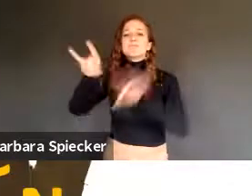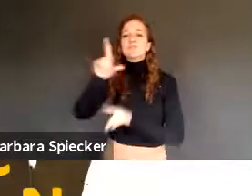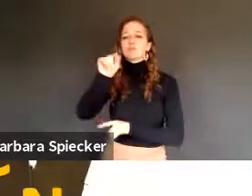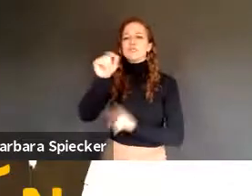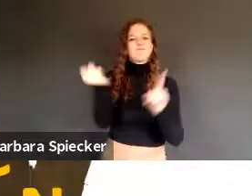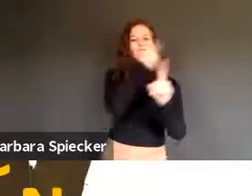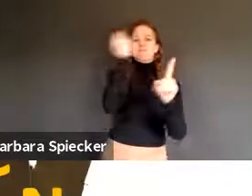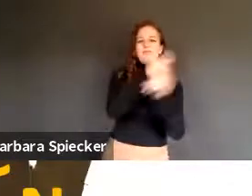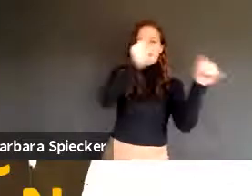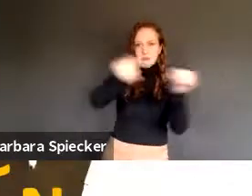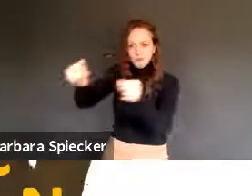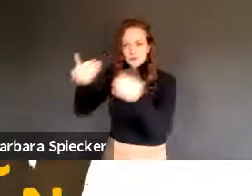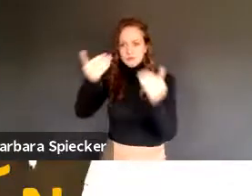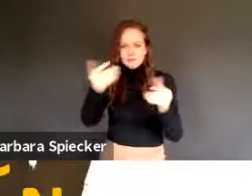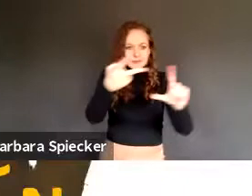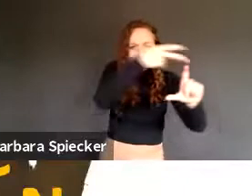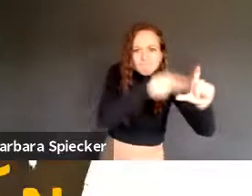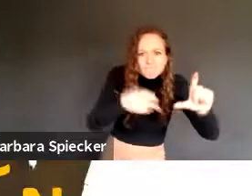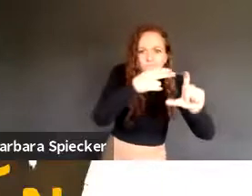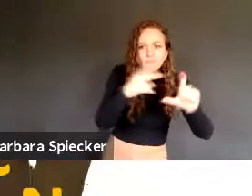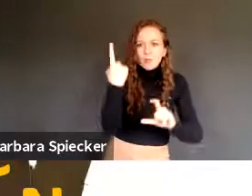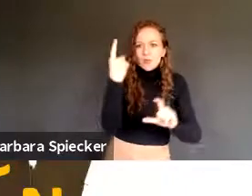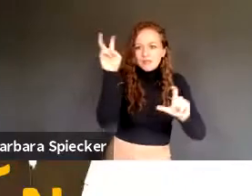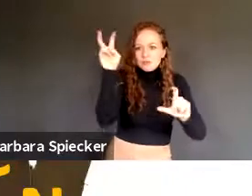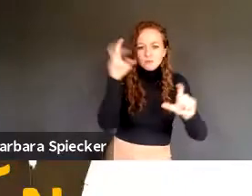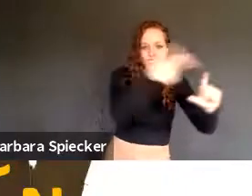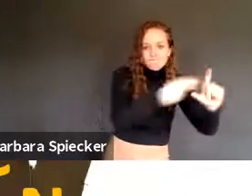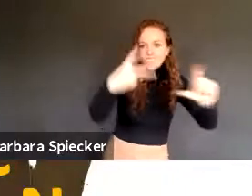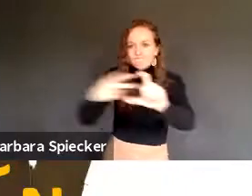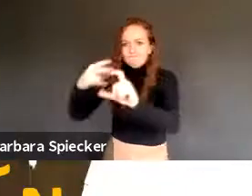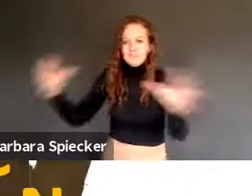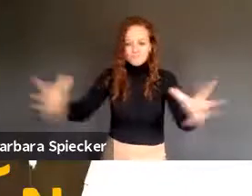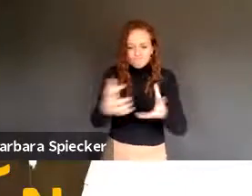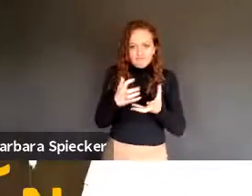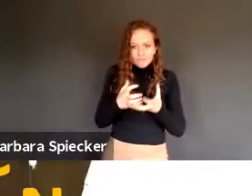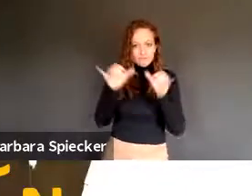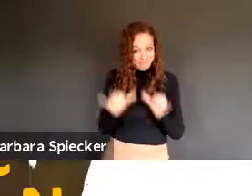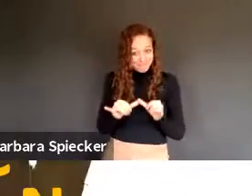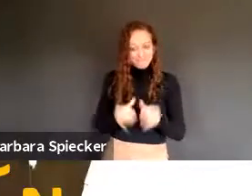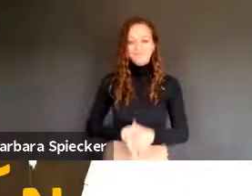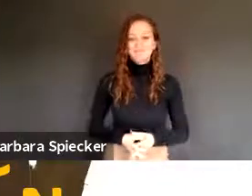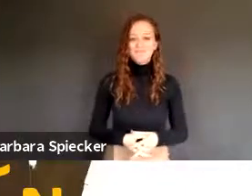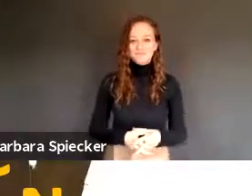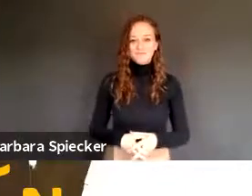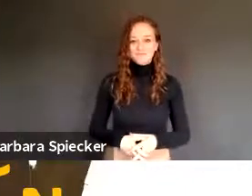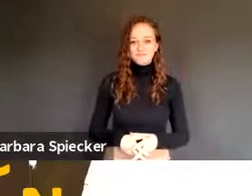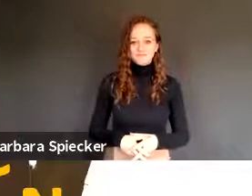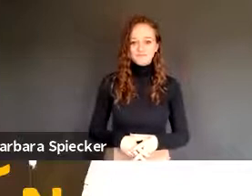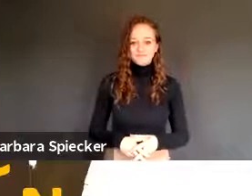sections from 20 separate individuals of Hedophyllum selected at random.